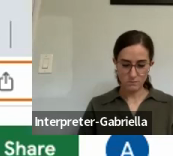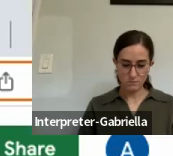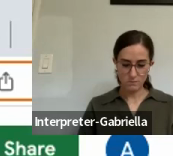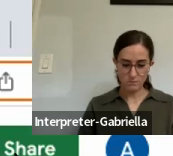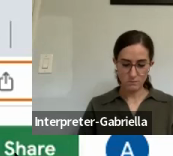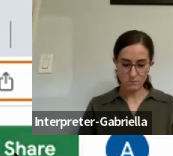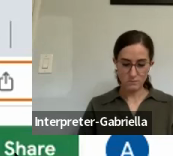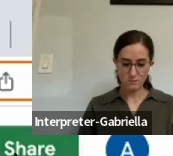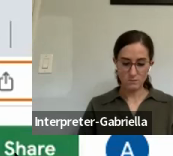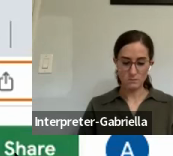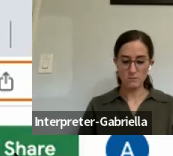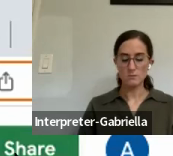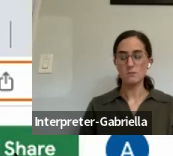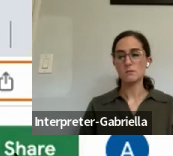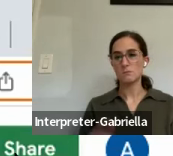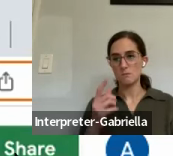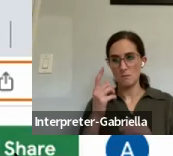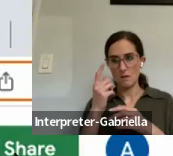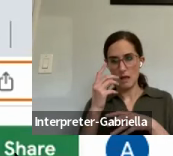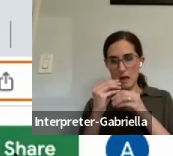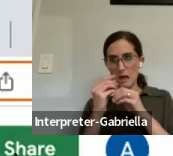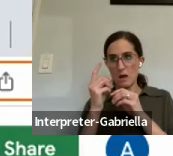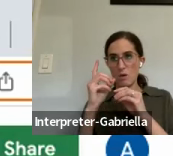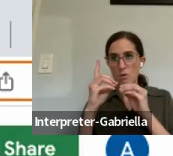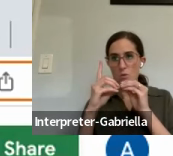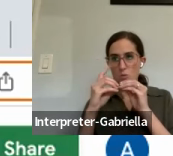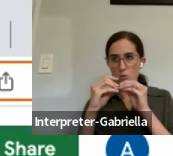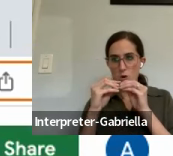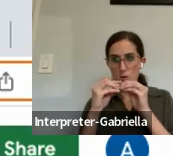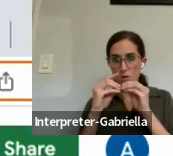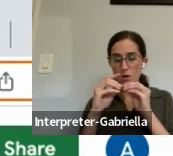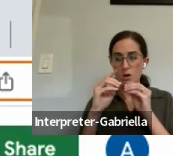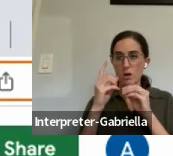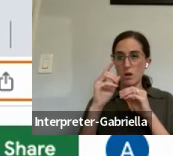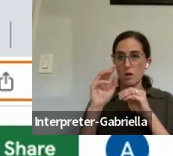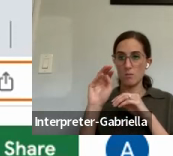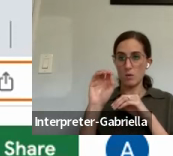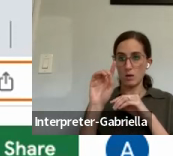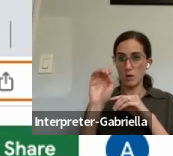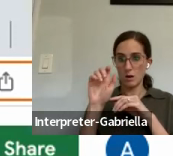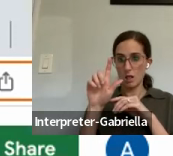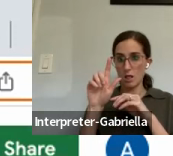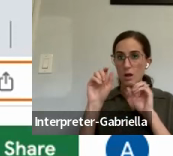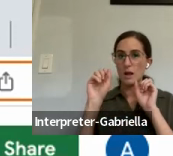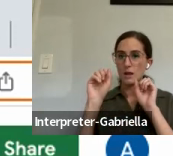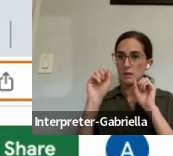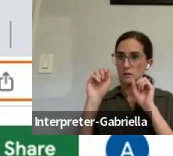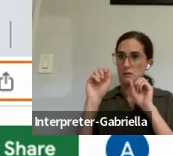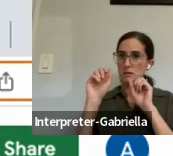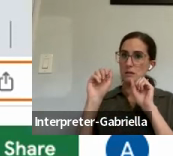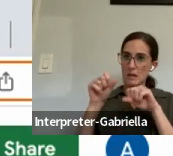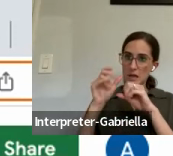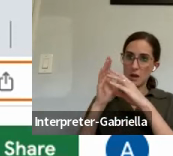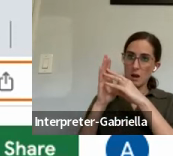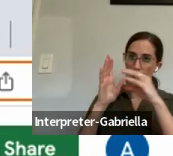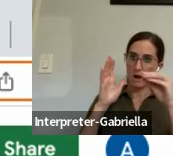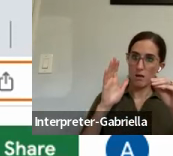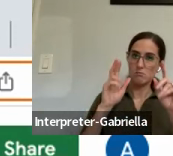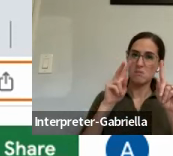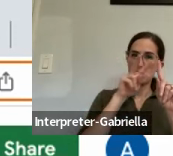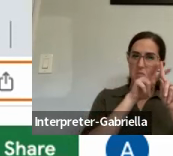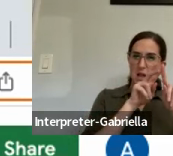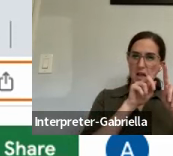then just the last thing that I'll say is the idea is that it's a model that could be replicated to other industries as well.